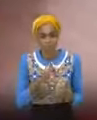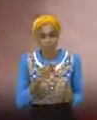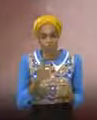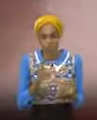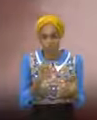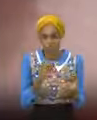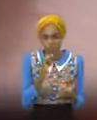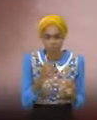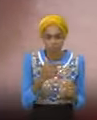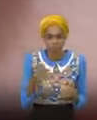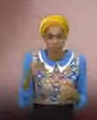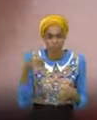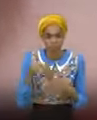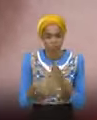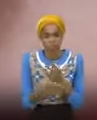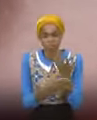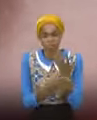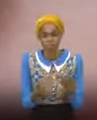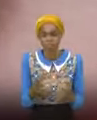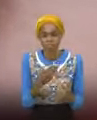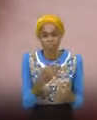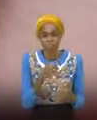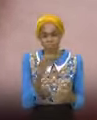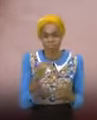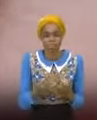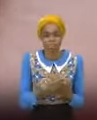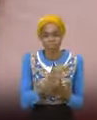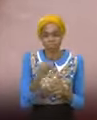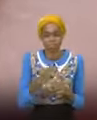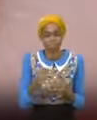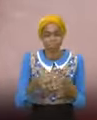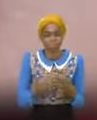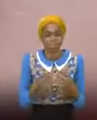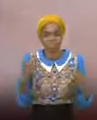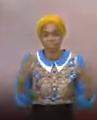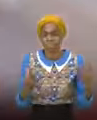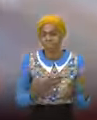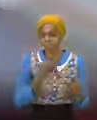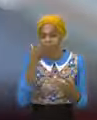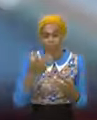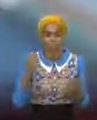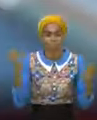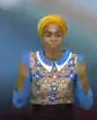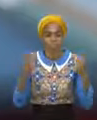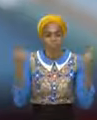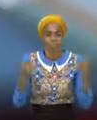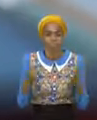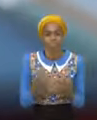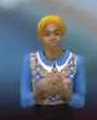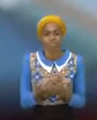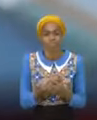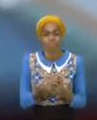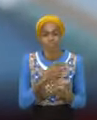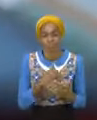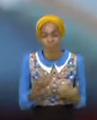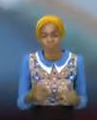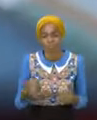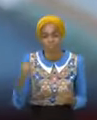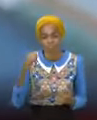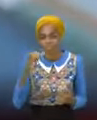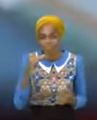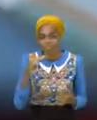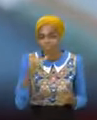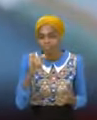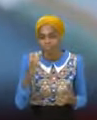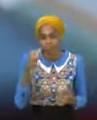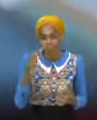was not there. That was when I started shouting hallelujah and I went downstairs to give the testimony. Then my mom was like, blessing. Ah, I'm so happy for it. Then I